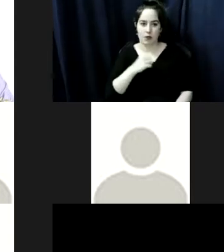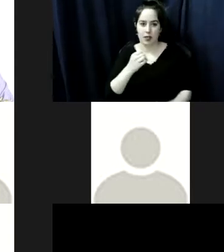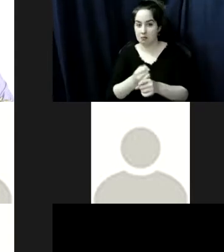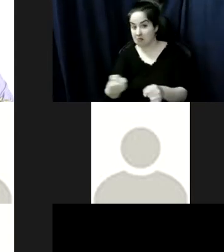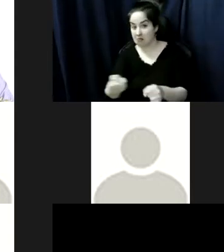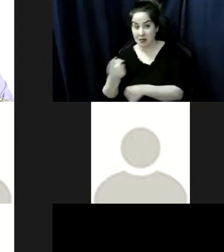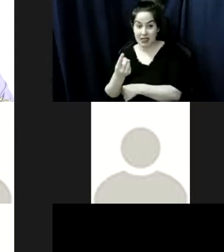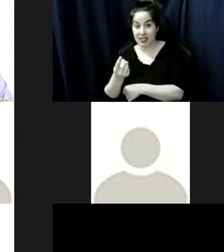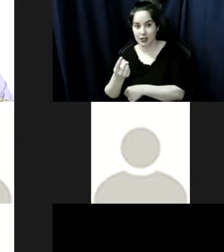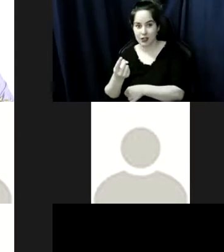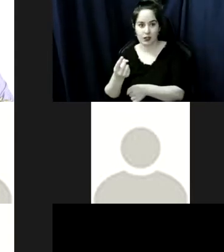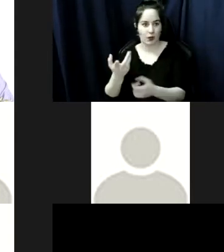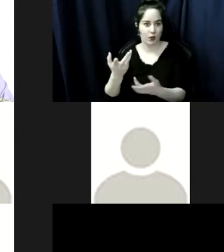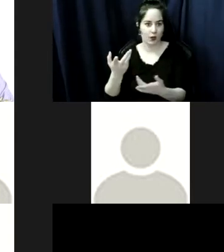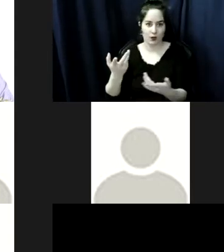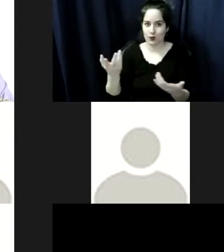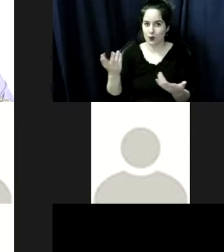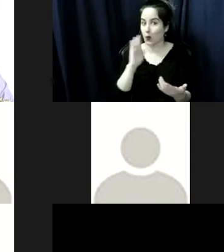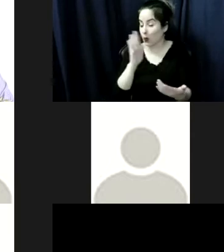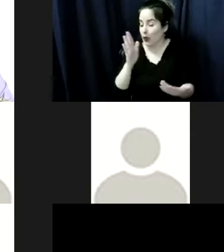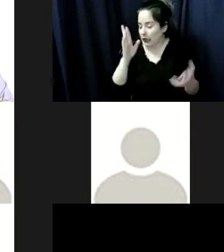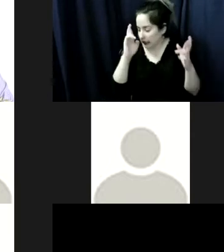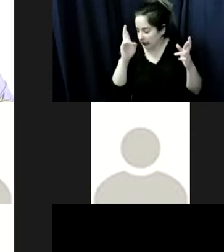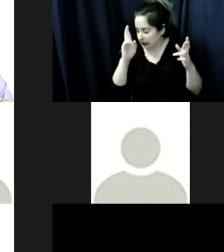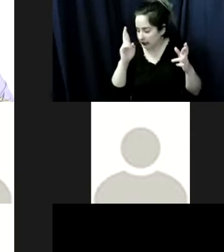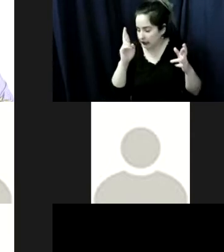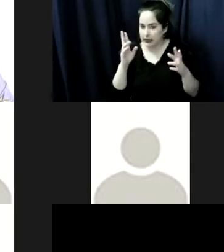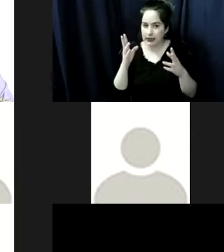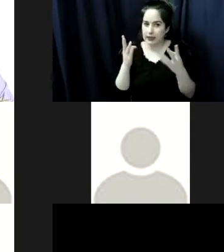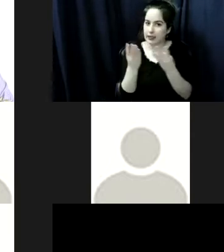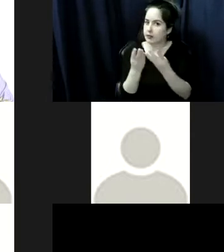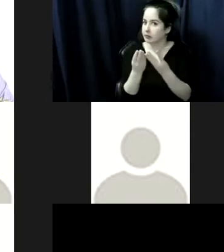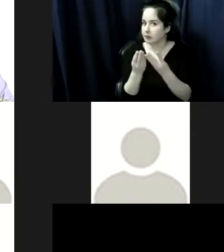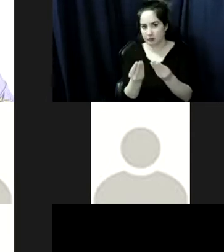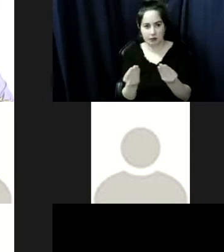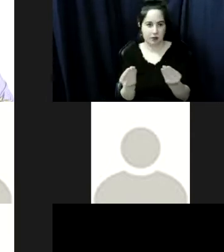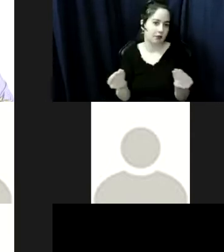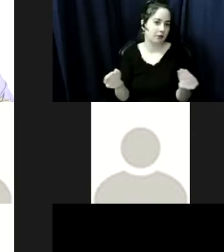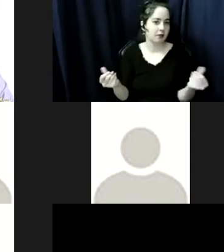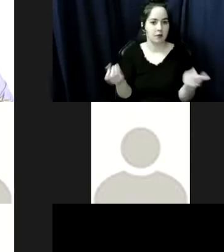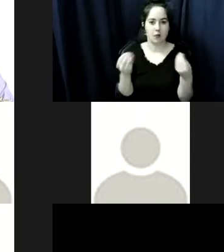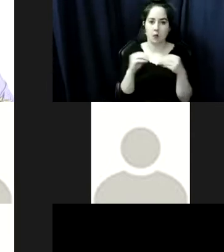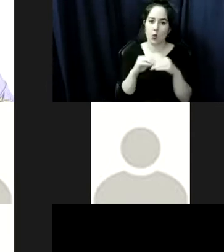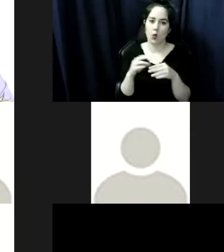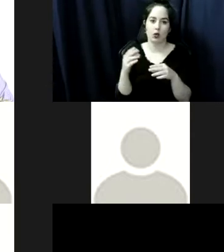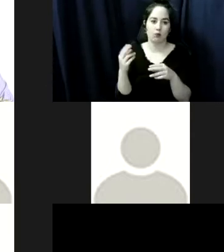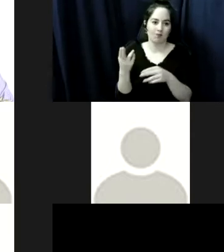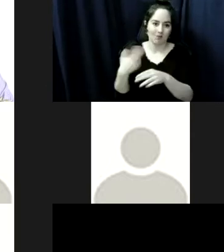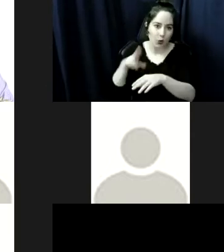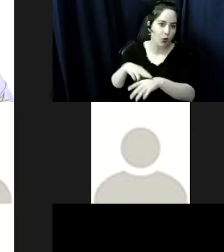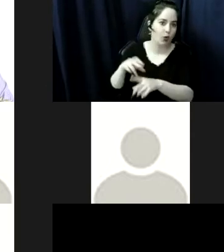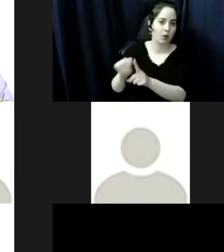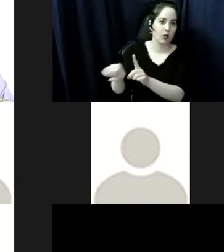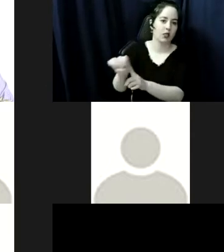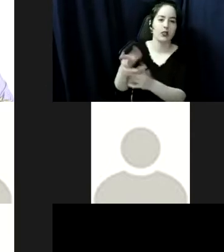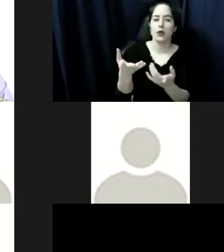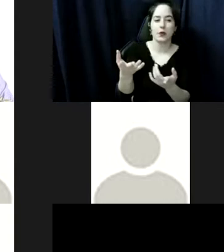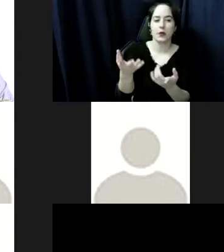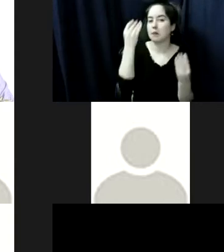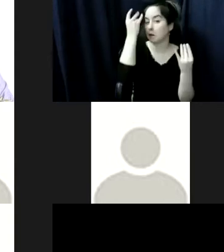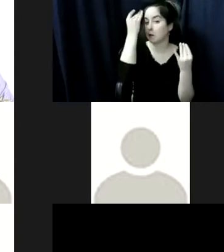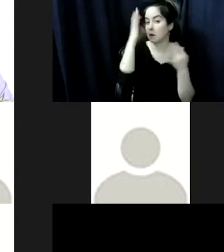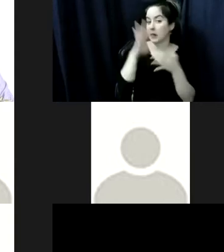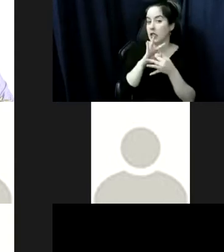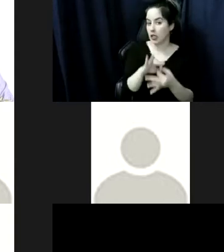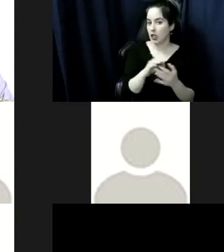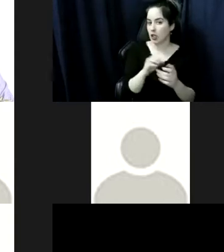hopefully that will be the case, you know, things are back to more normal? What are the thoughts on that, or how should we approach